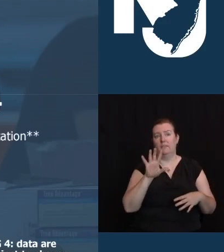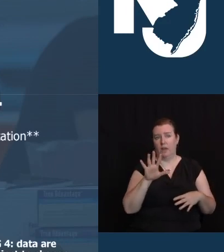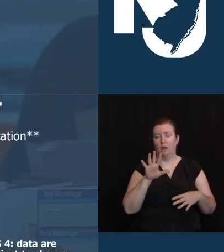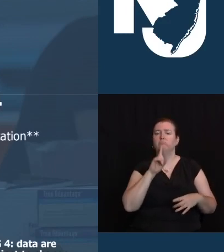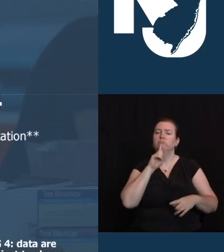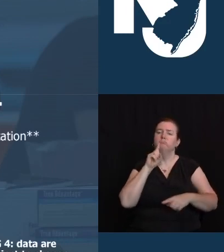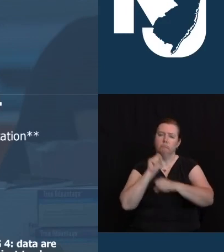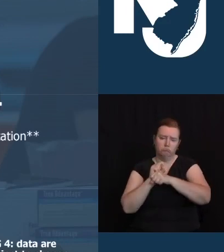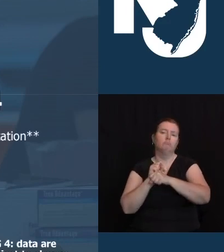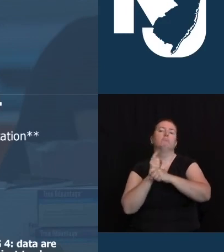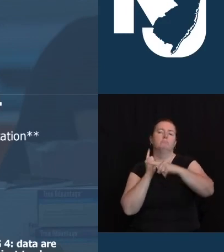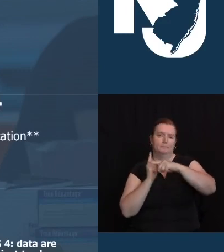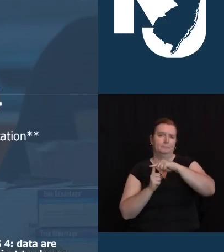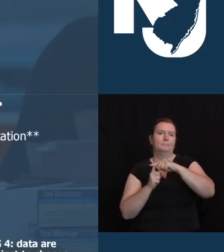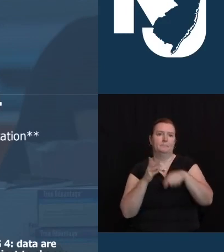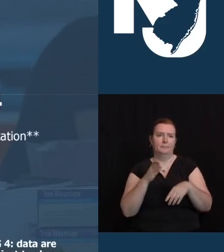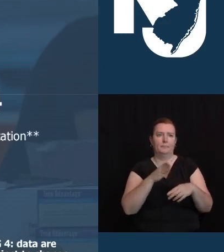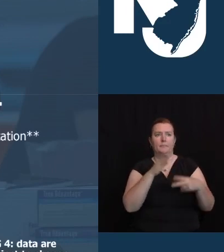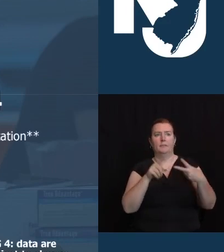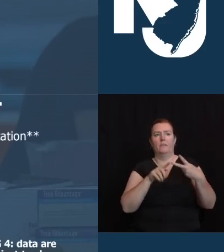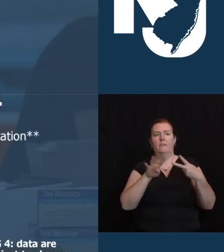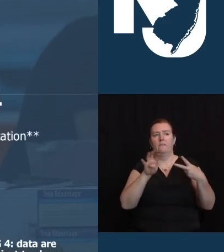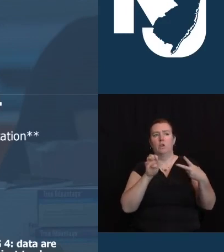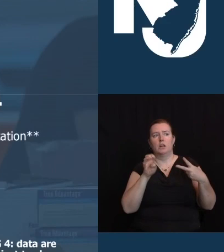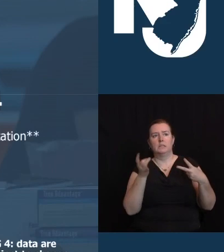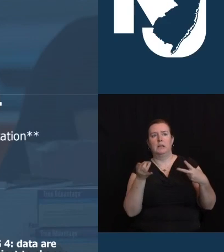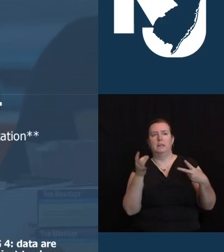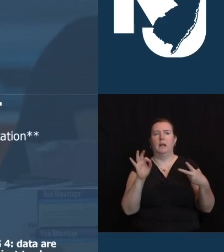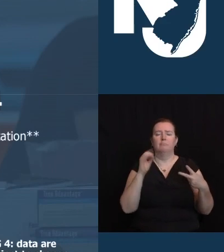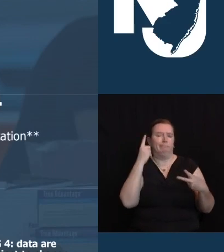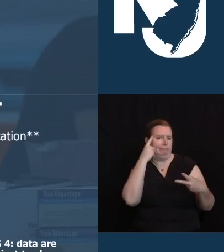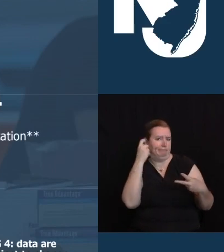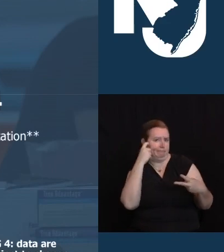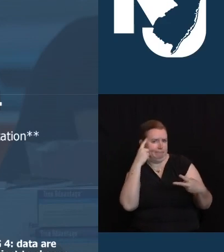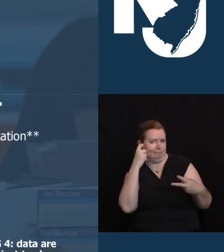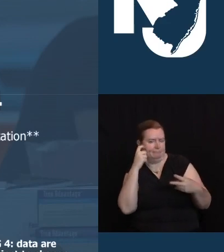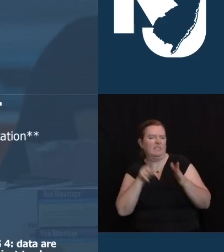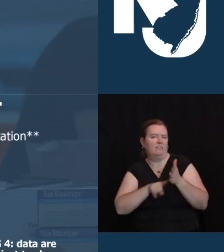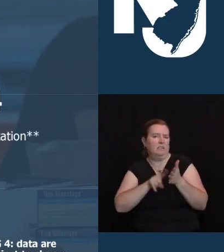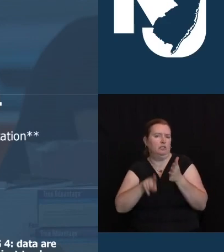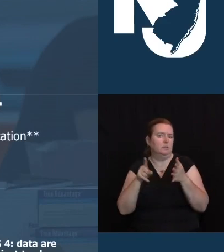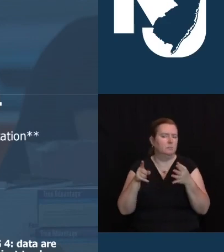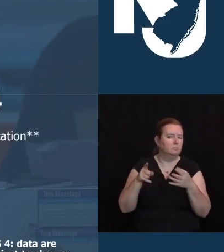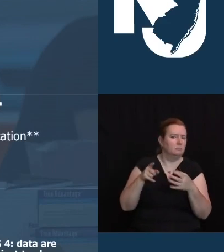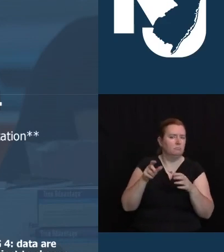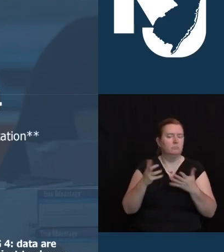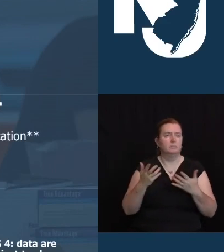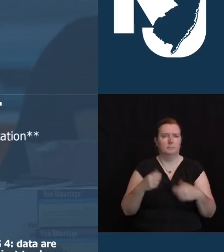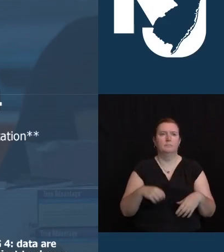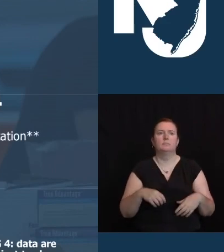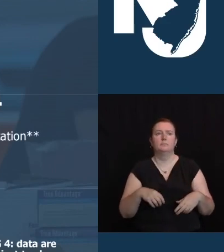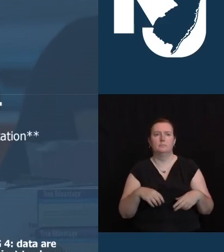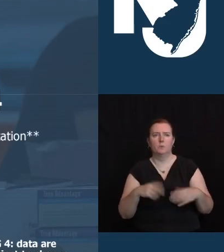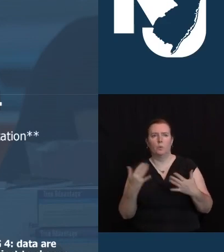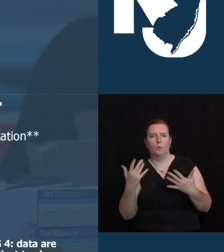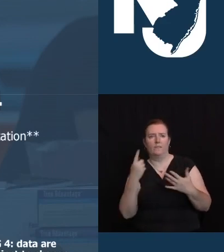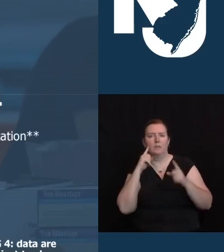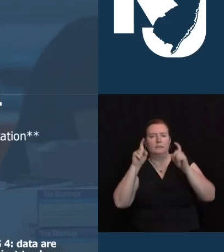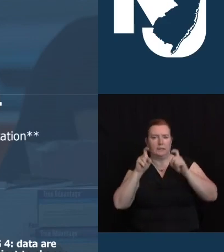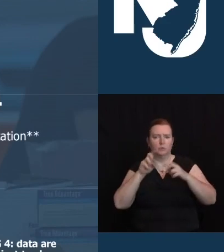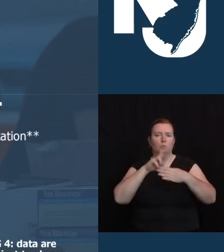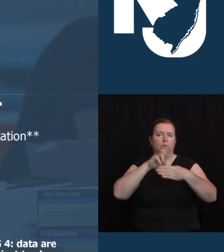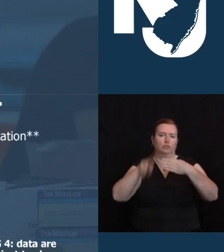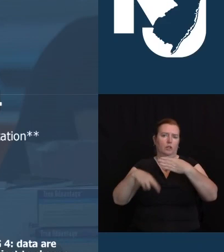with another 489 listed as persons under investigation, pending the return of test results. That's a total